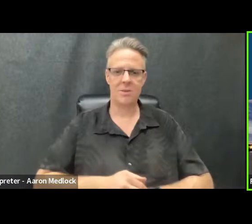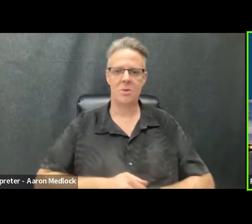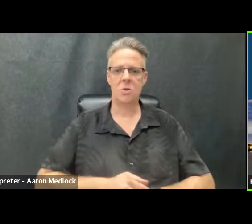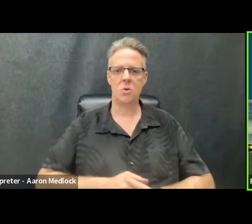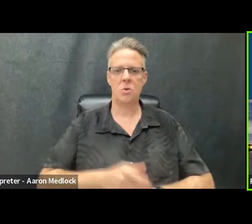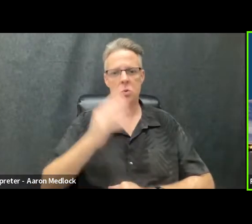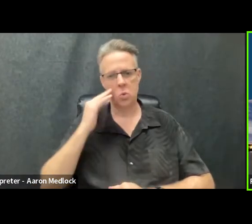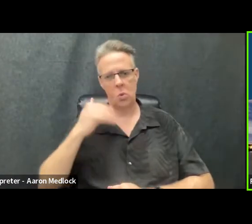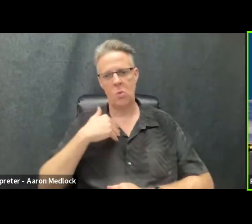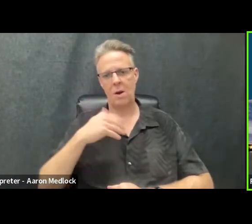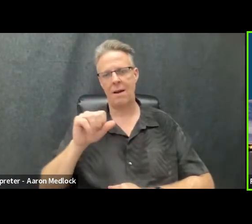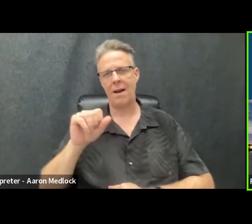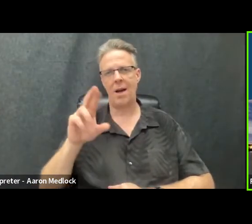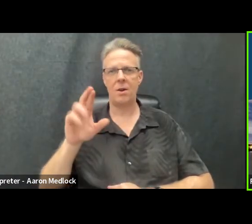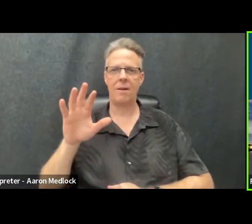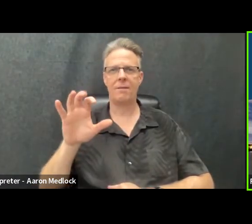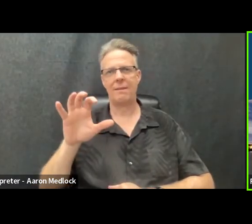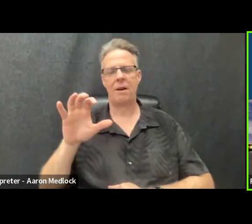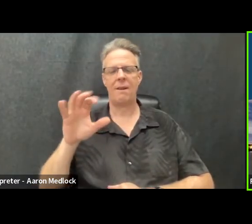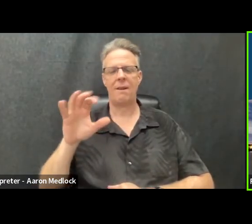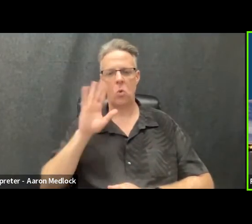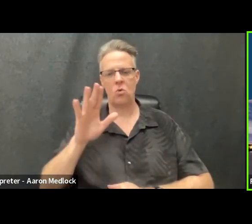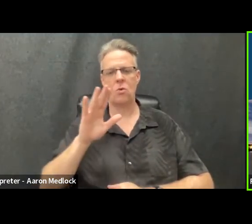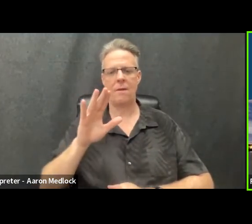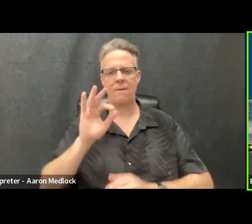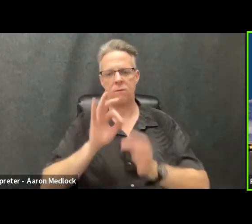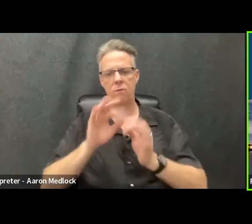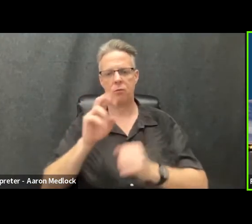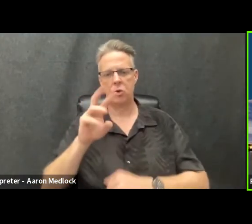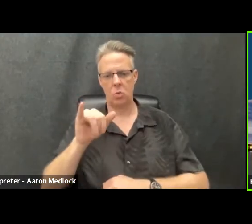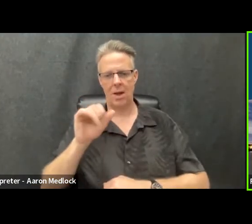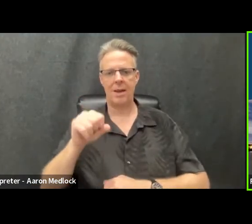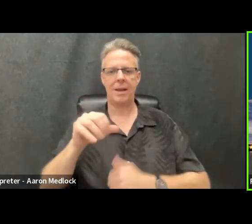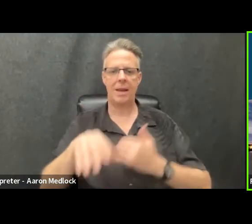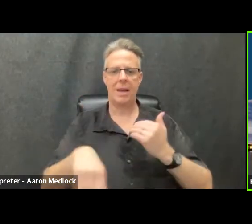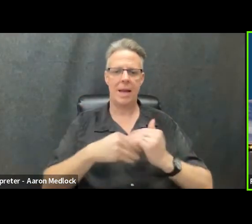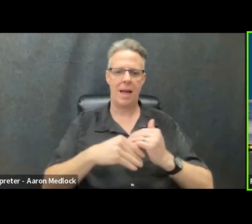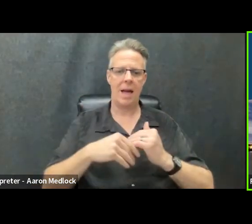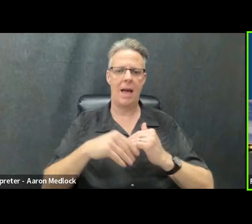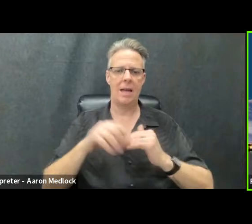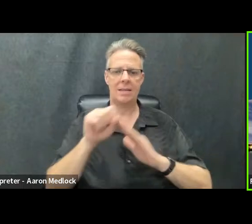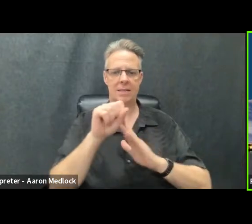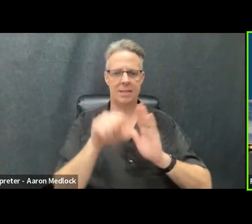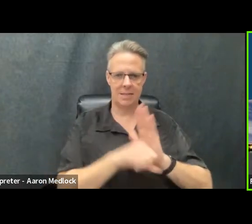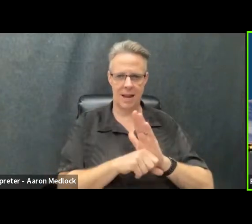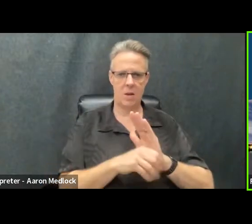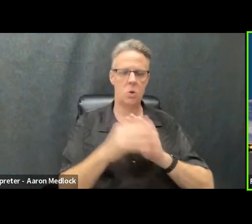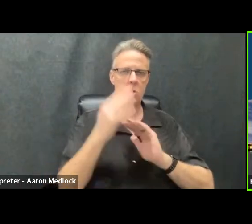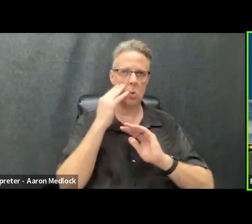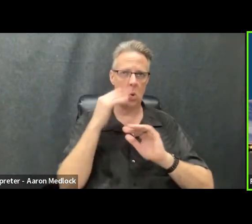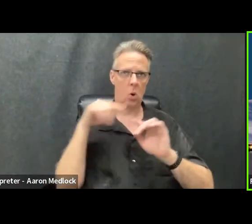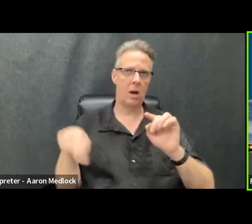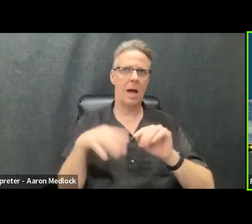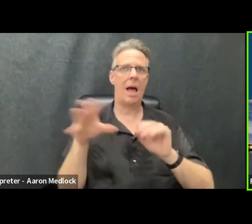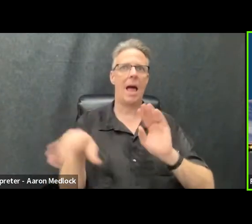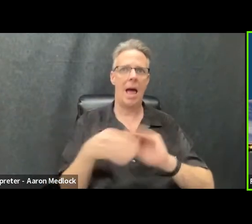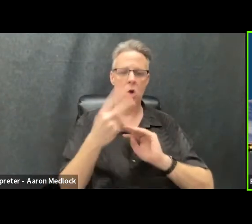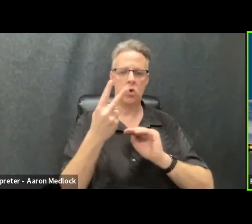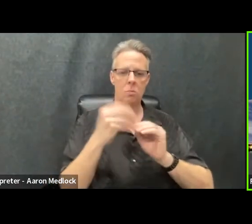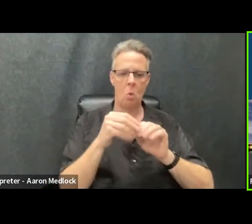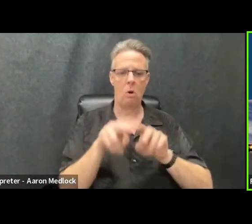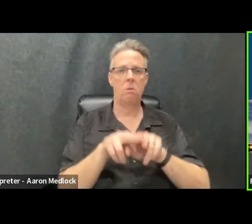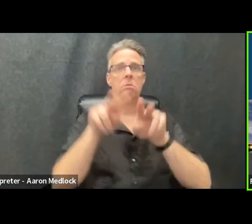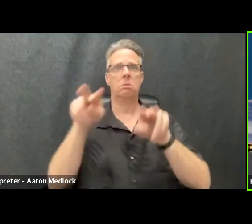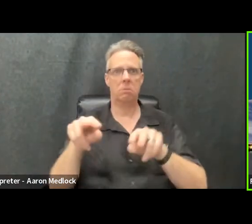SR 500 is it's a freeway to freeway. You can add 2 lanes from a state route. People understand it's coming from a state route. It's heavy volume.